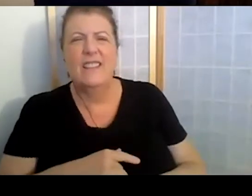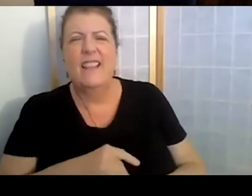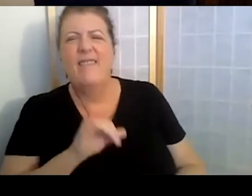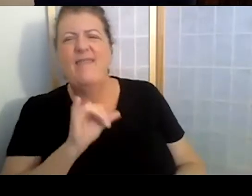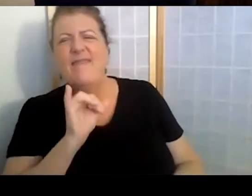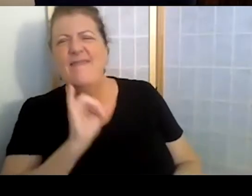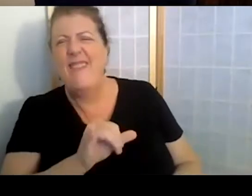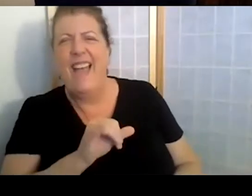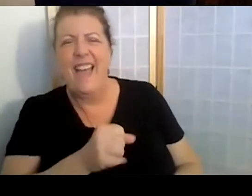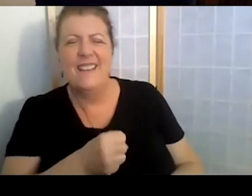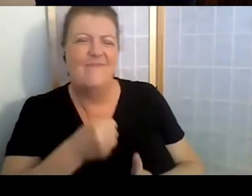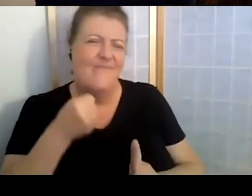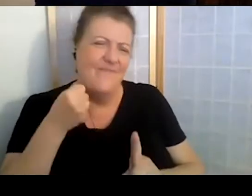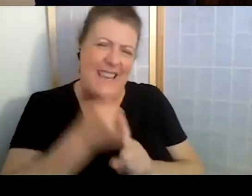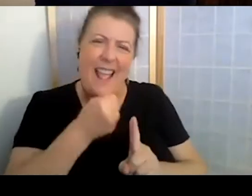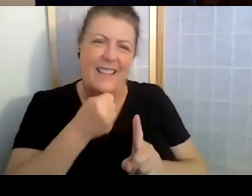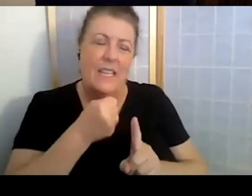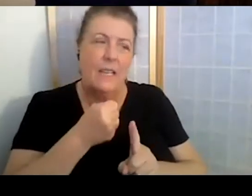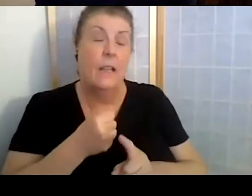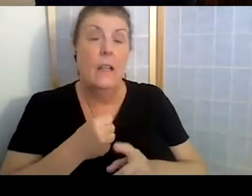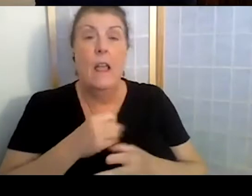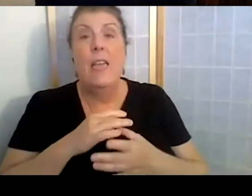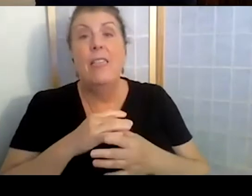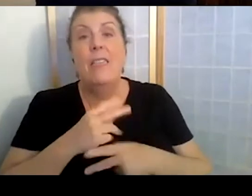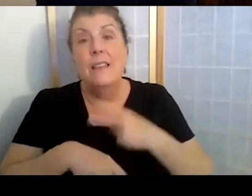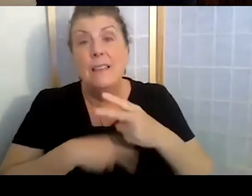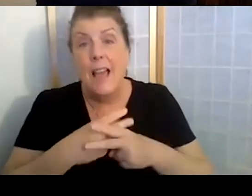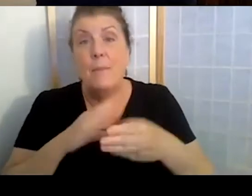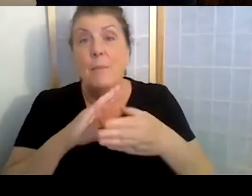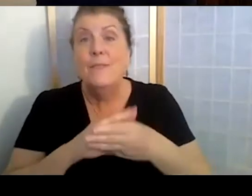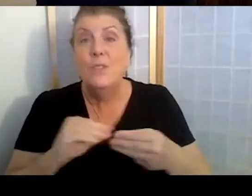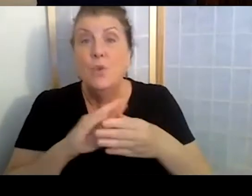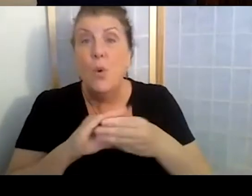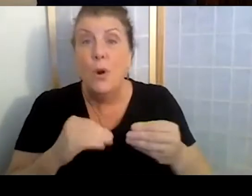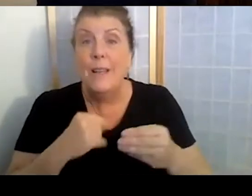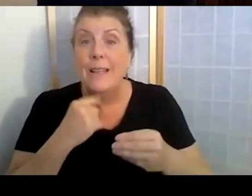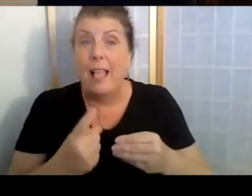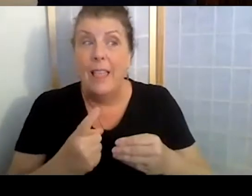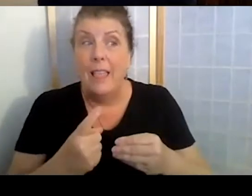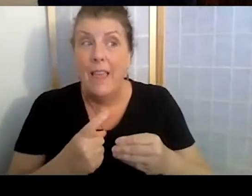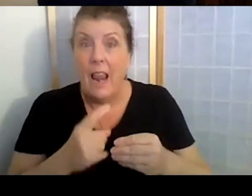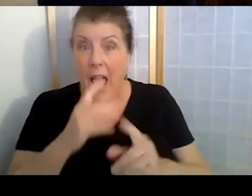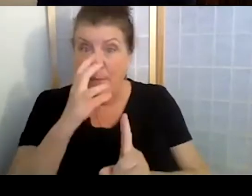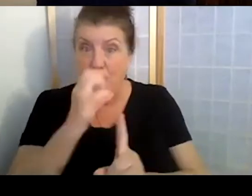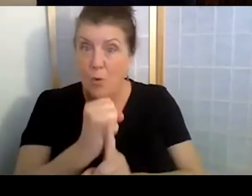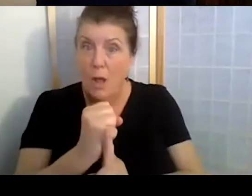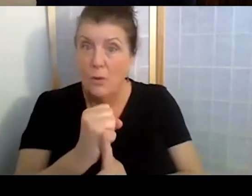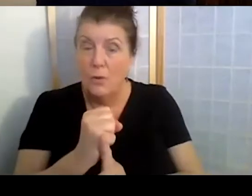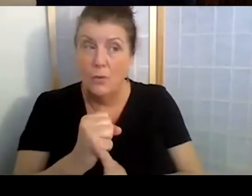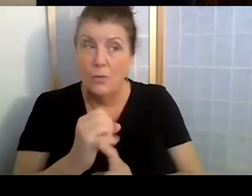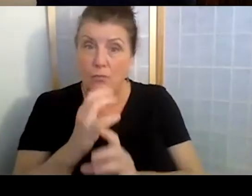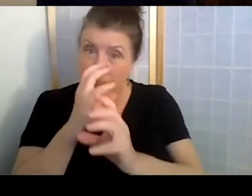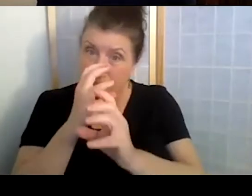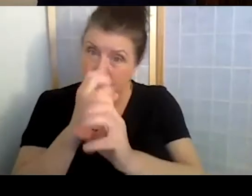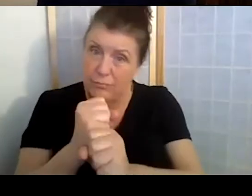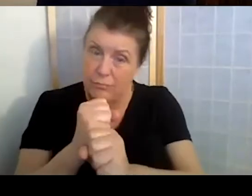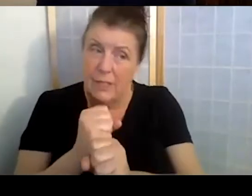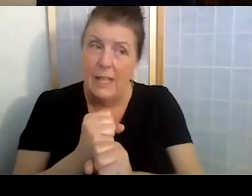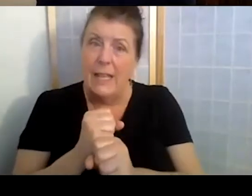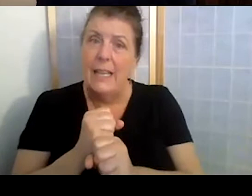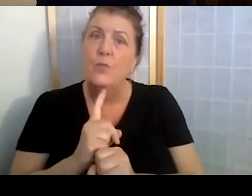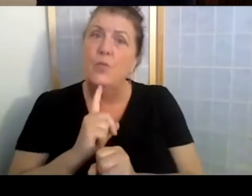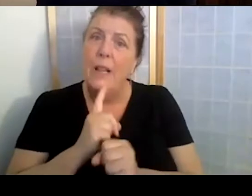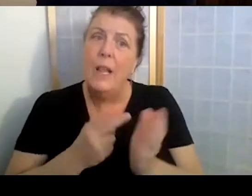storytelling that I'm really drawn to is storytelling that is authentic to our experience in life, which is